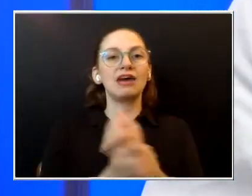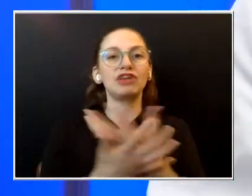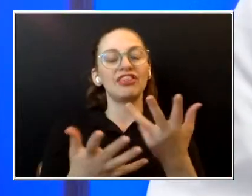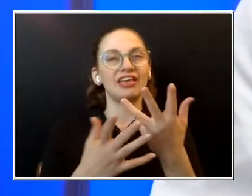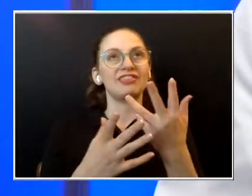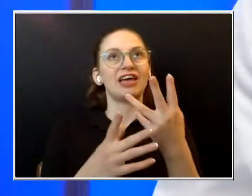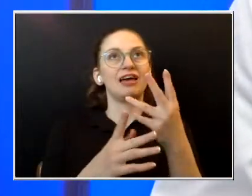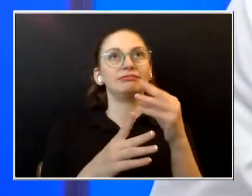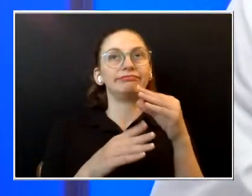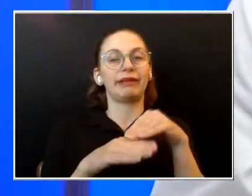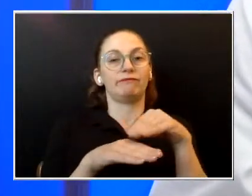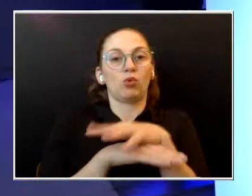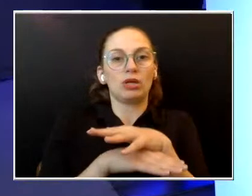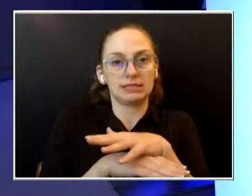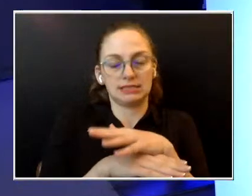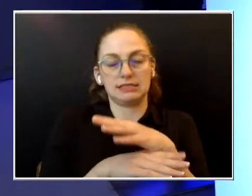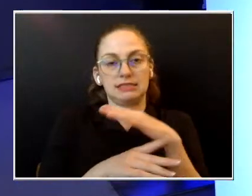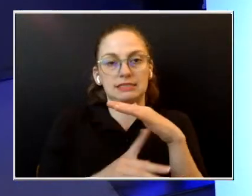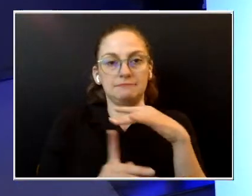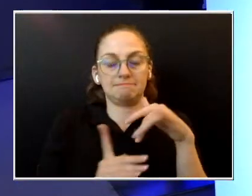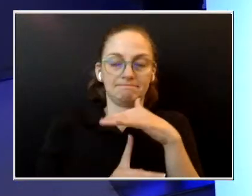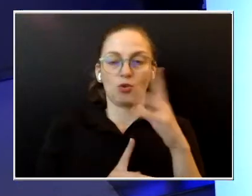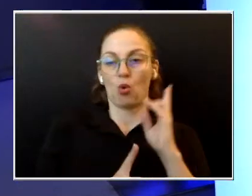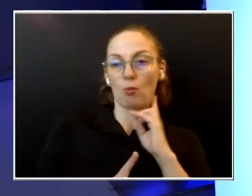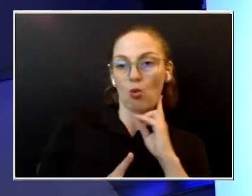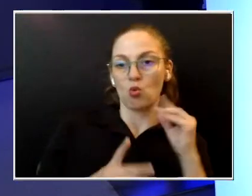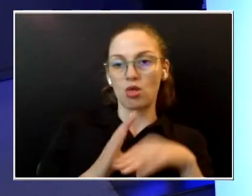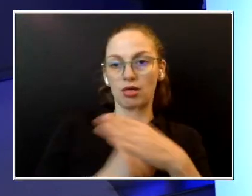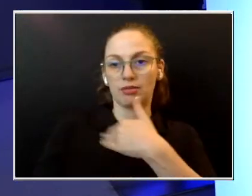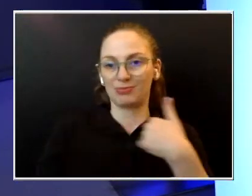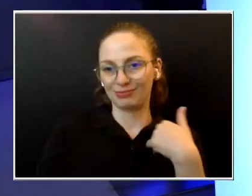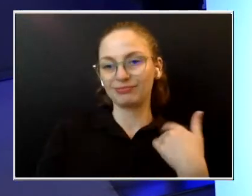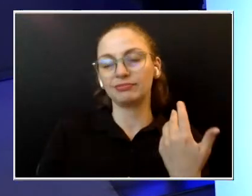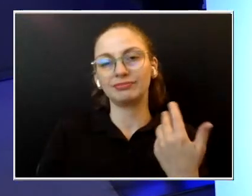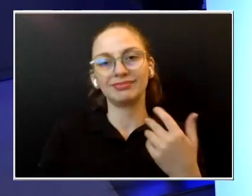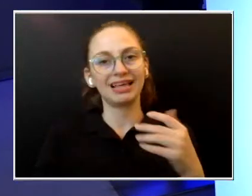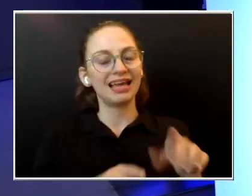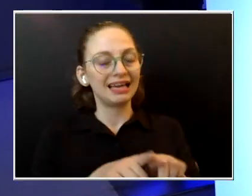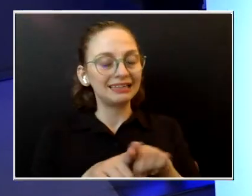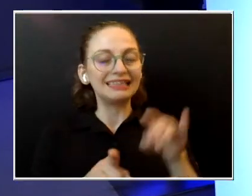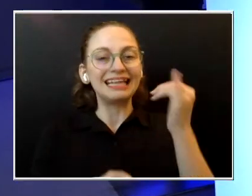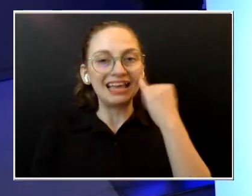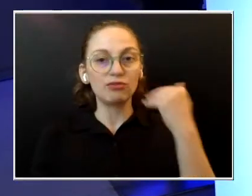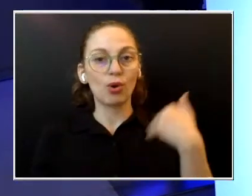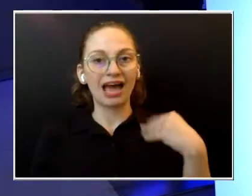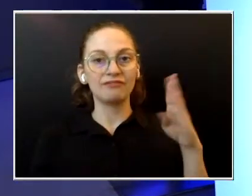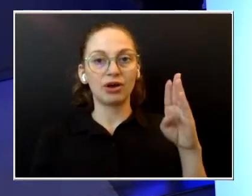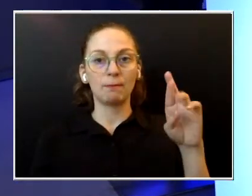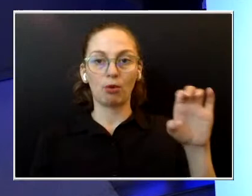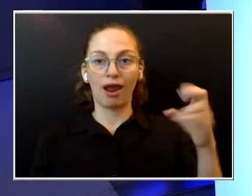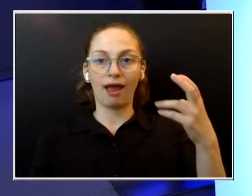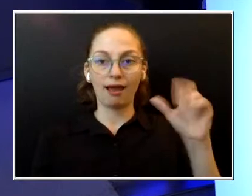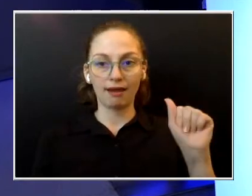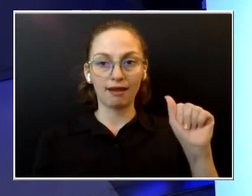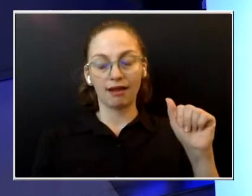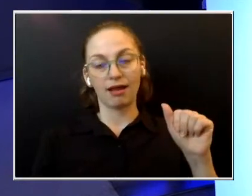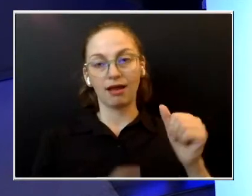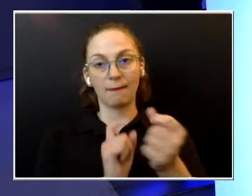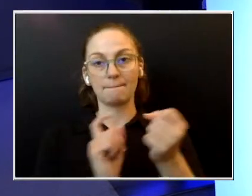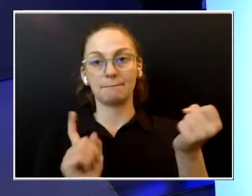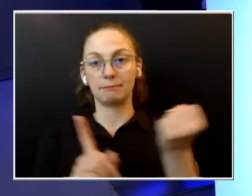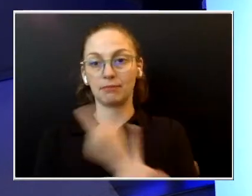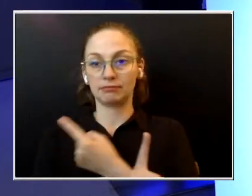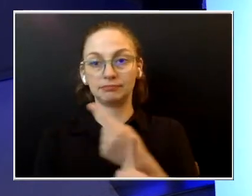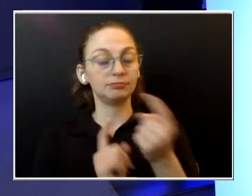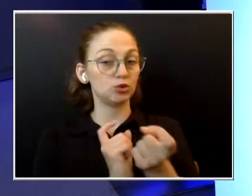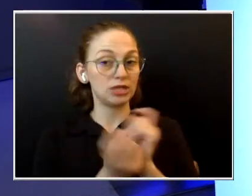increase the risk of breast cancer. And if you have like a BRCA2 mutation or a BRCA1 and you're a man, that does increase your risk of breast cancer. So at that point, you're going to have, so some of it's